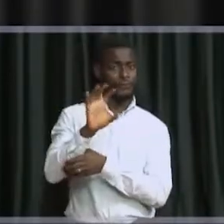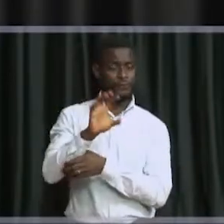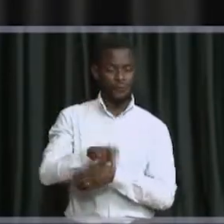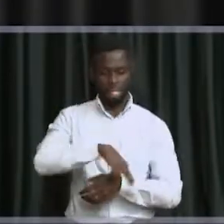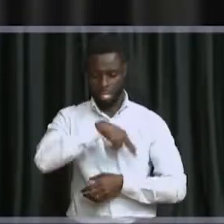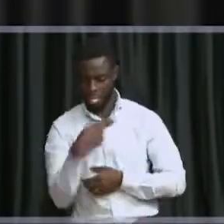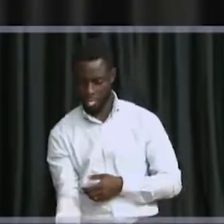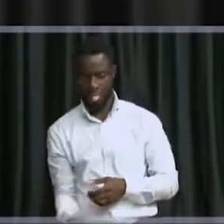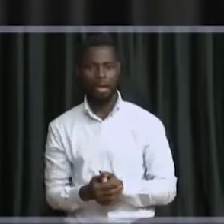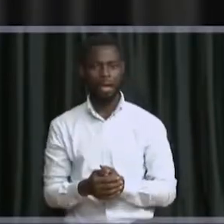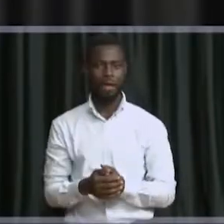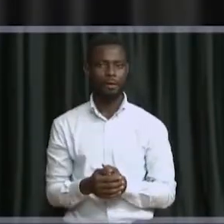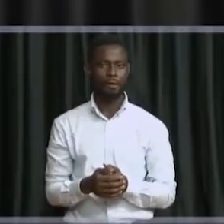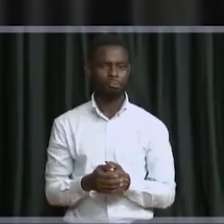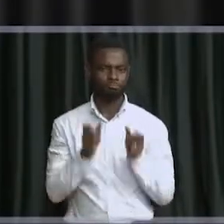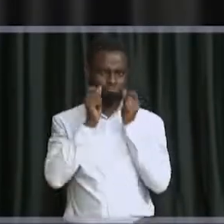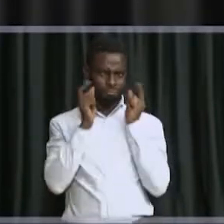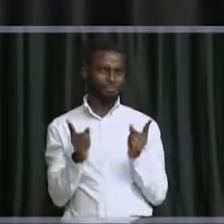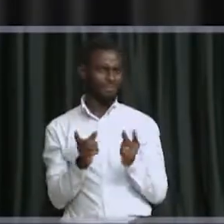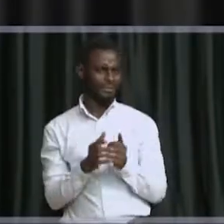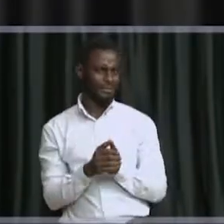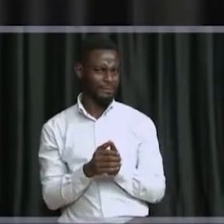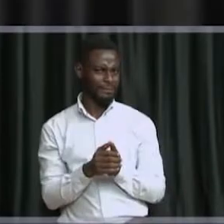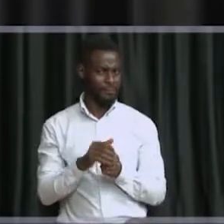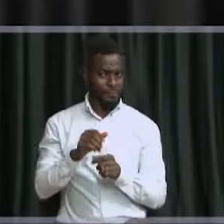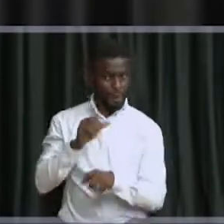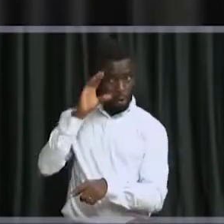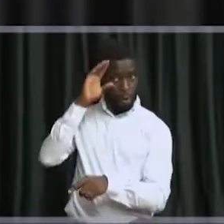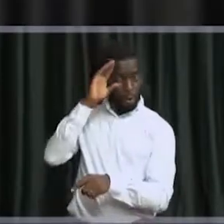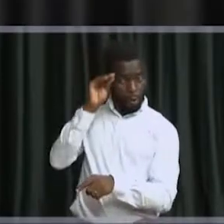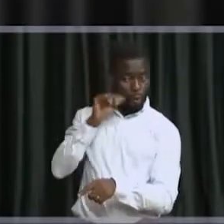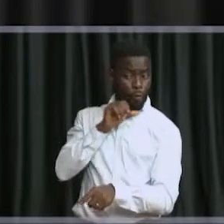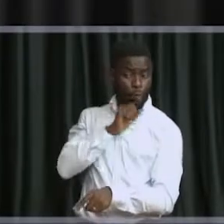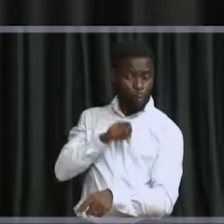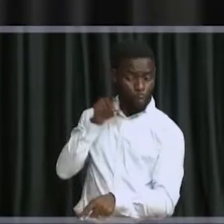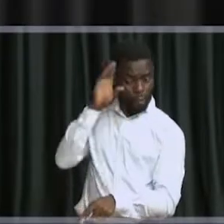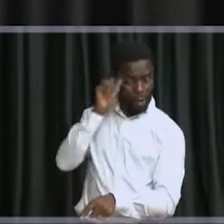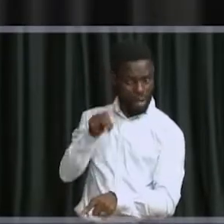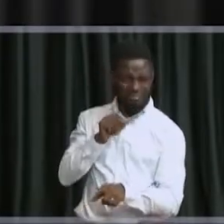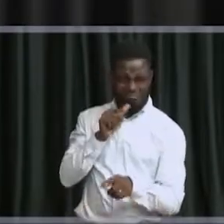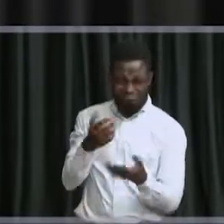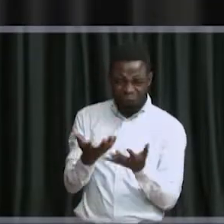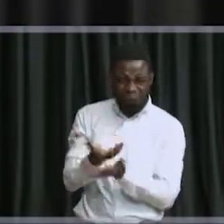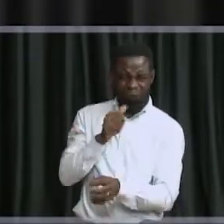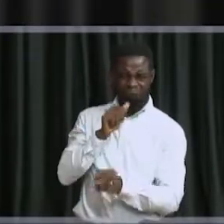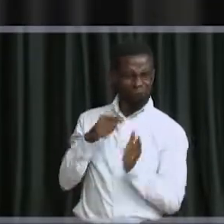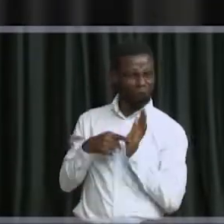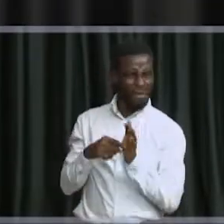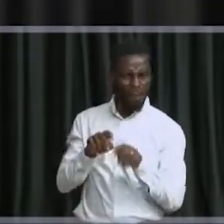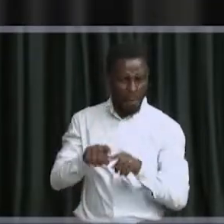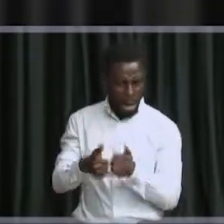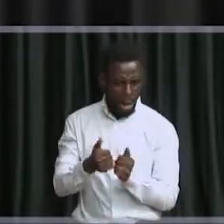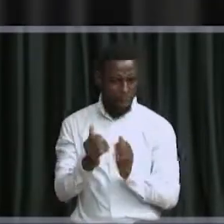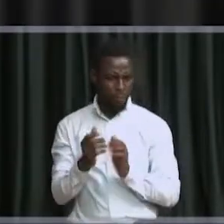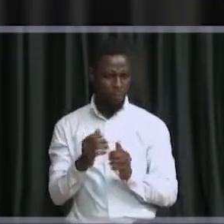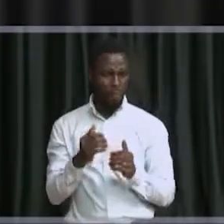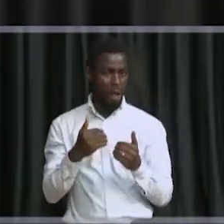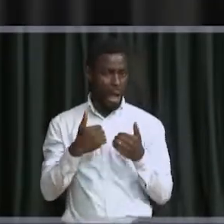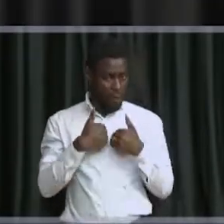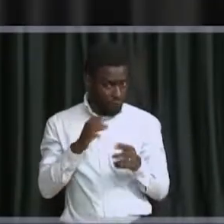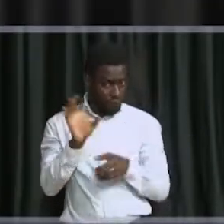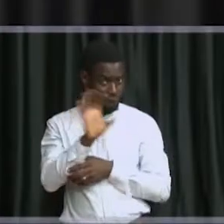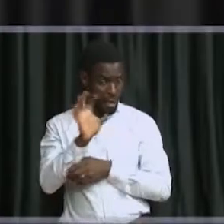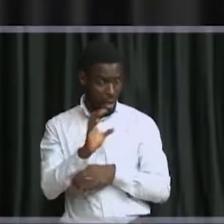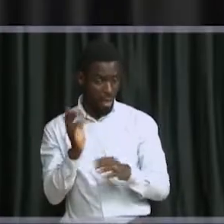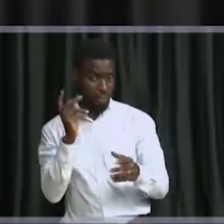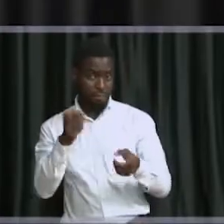ain eye nungangwe free se akokwane wia unsusu se oye defo mpoo beti minya 500 cities gana